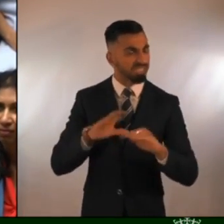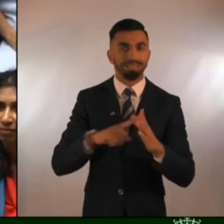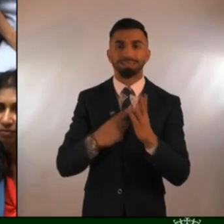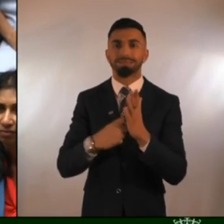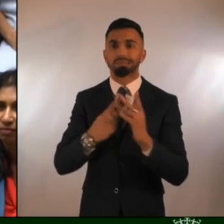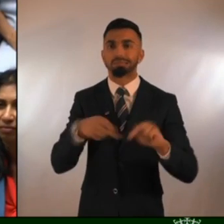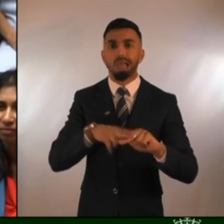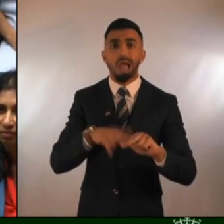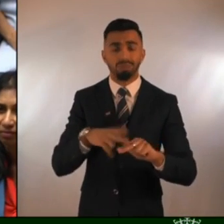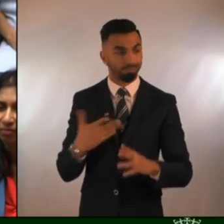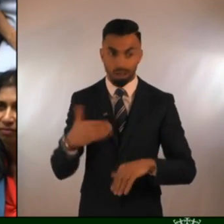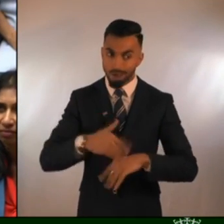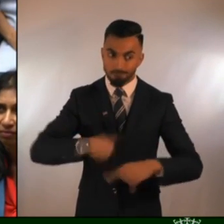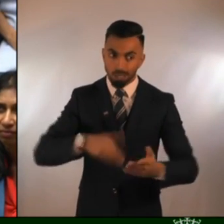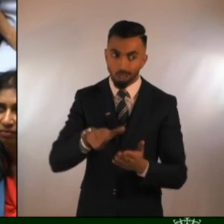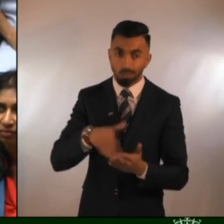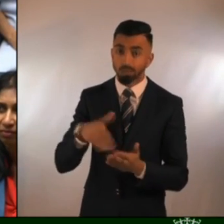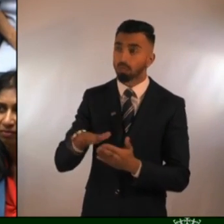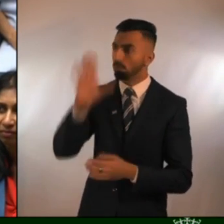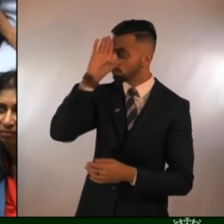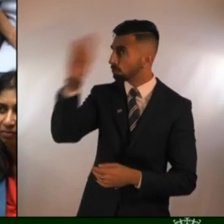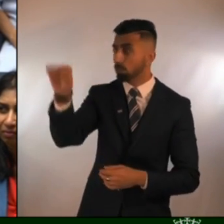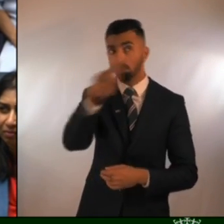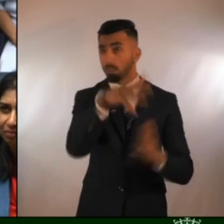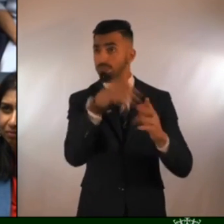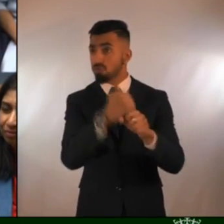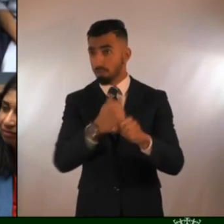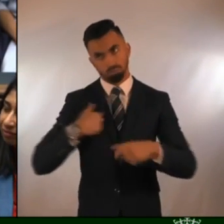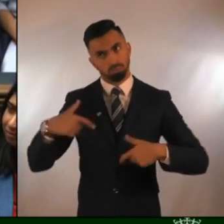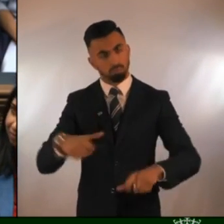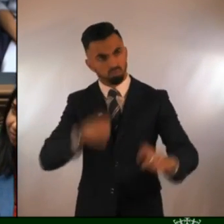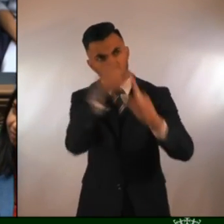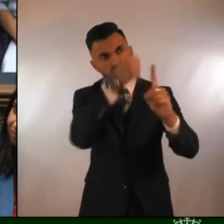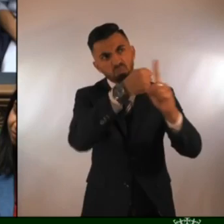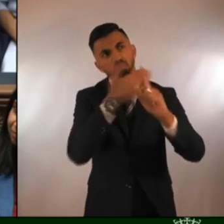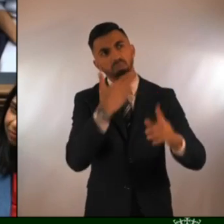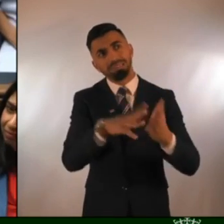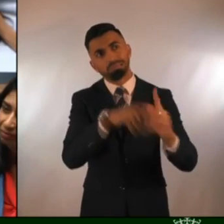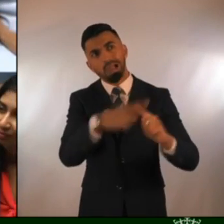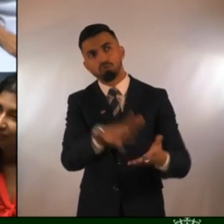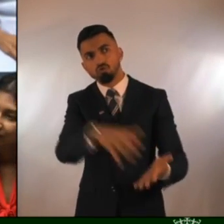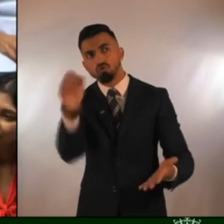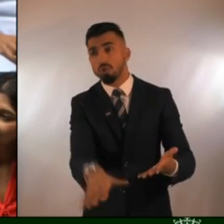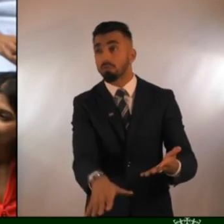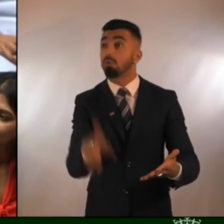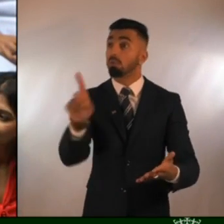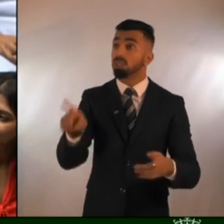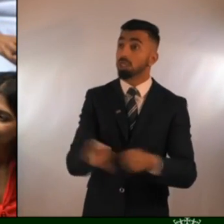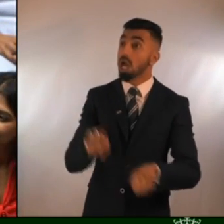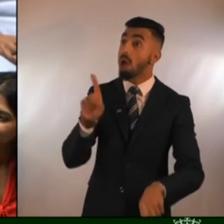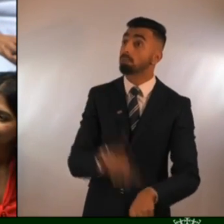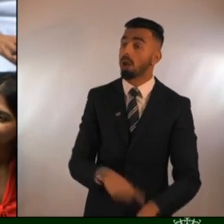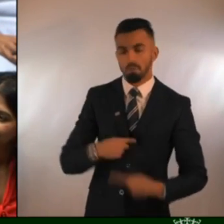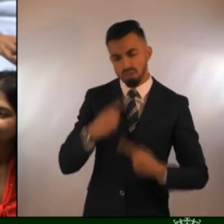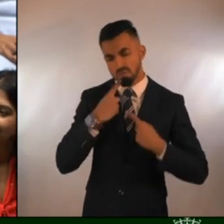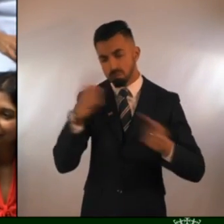remove these harmful tariffs. But in the meantime, I'm announcing today £1 million of support to promote Scottish food and